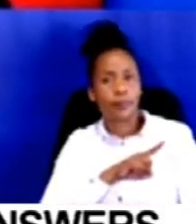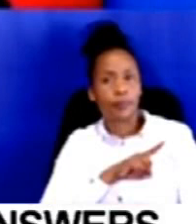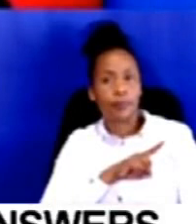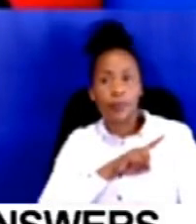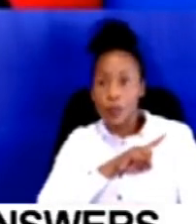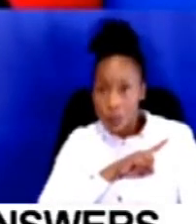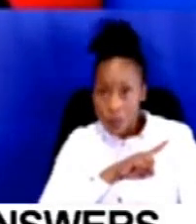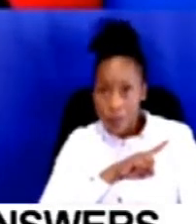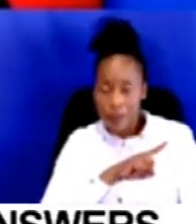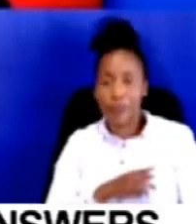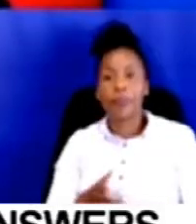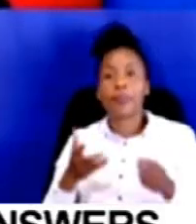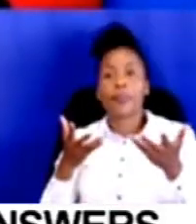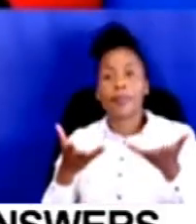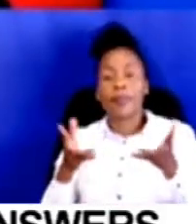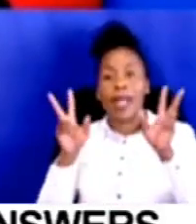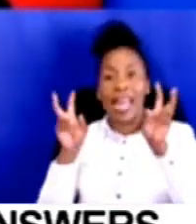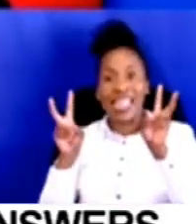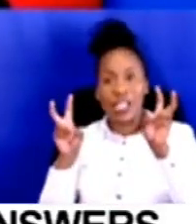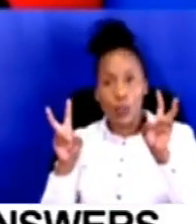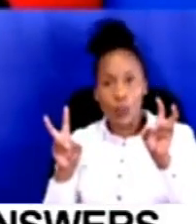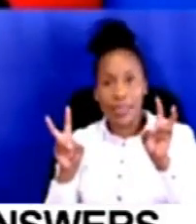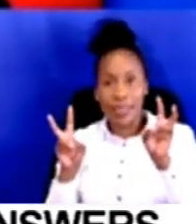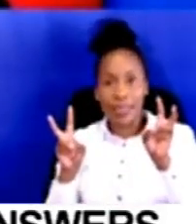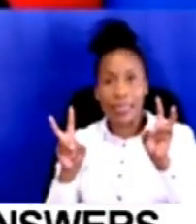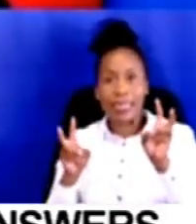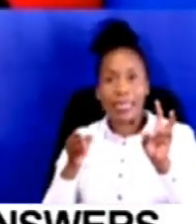the issues that seeks to threaten